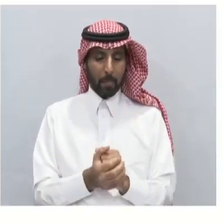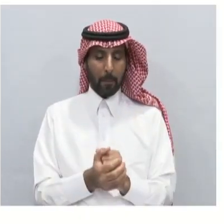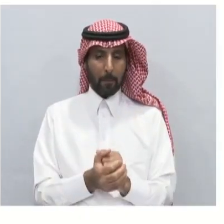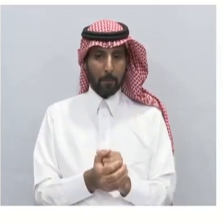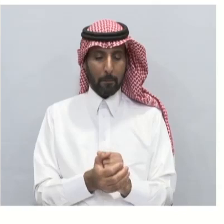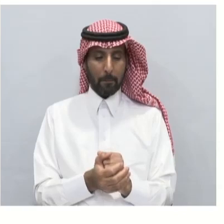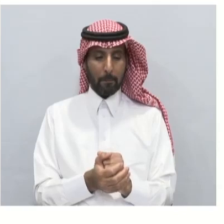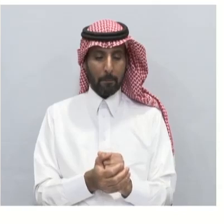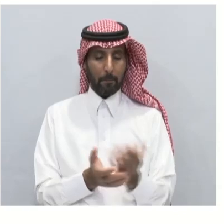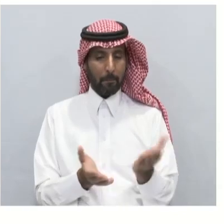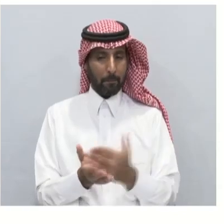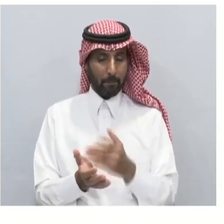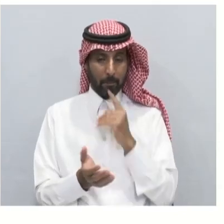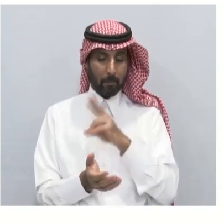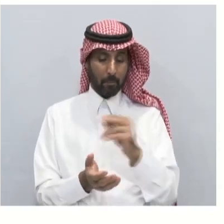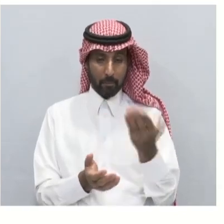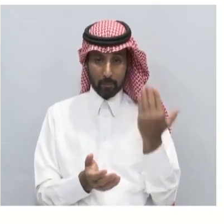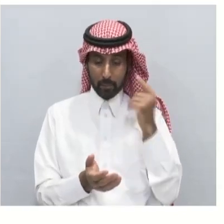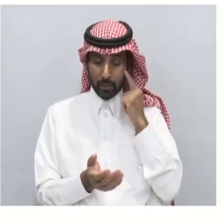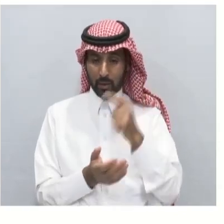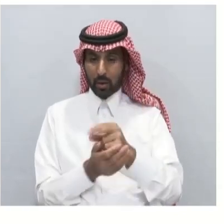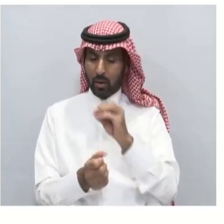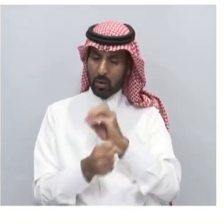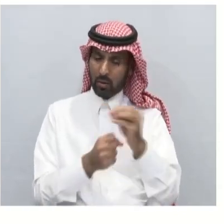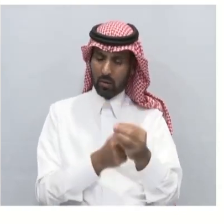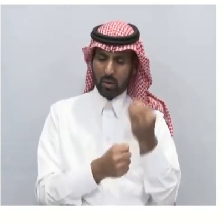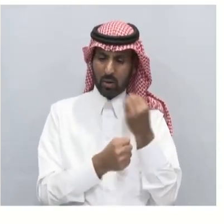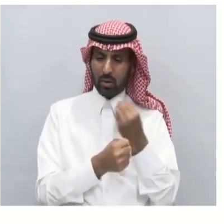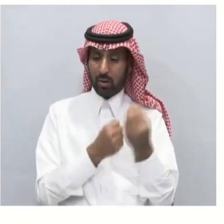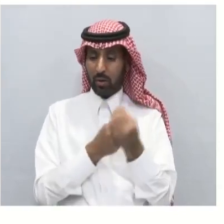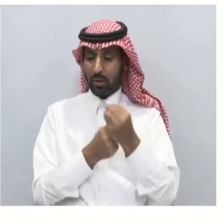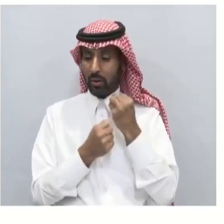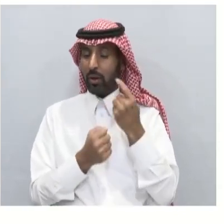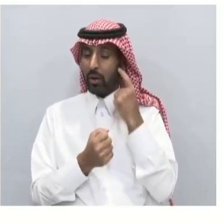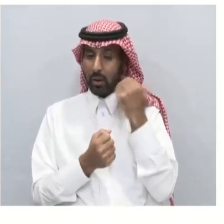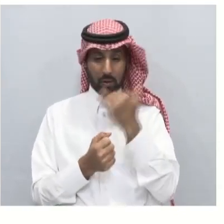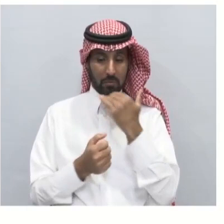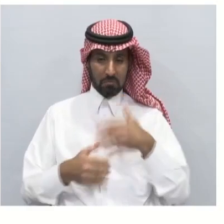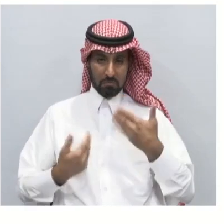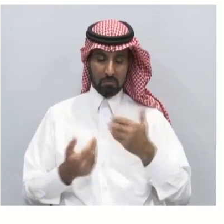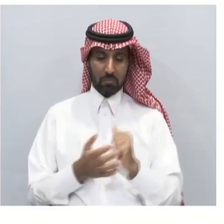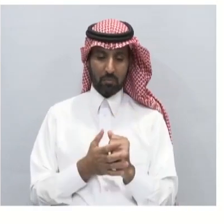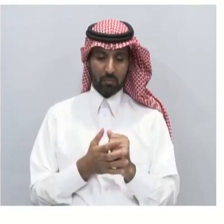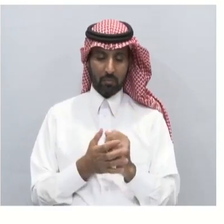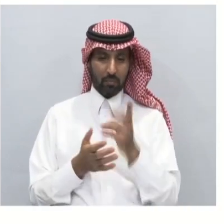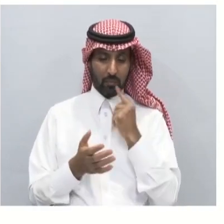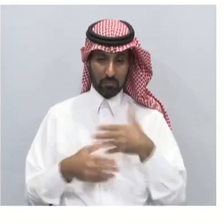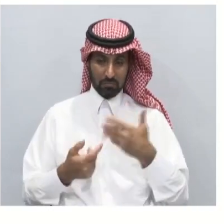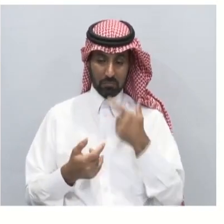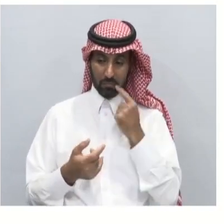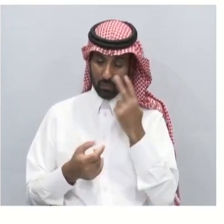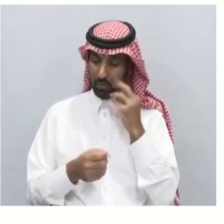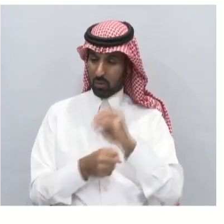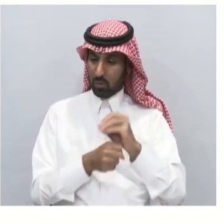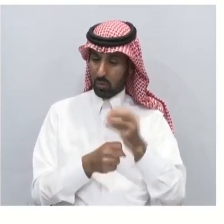okay? Like, for example, learning English is fun. Or, it's fun